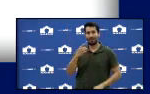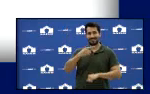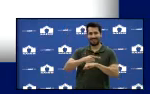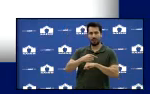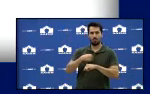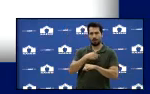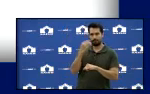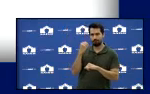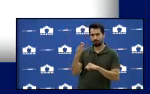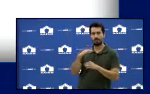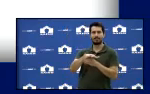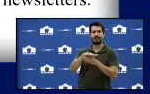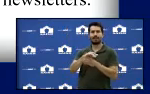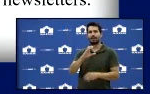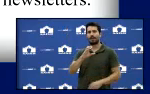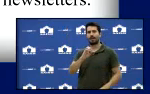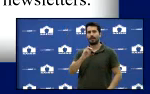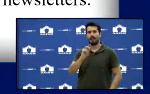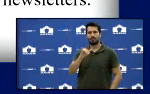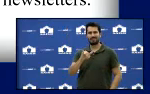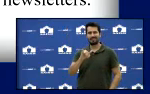notice to the county of those changes.